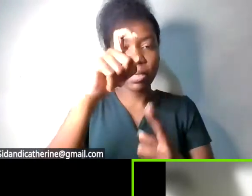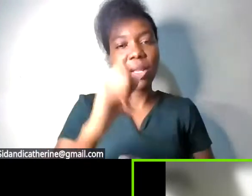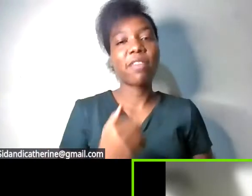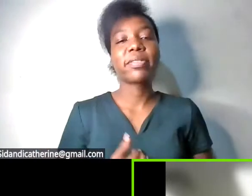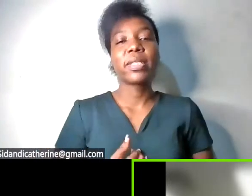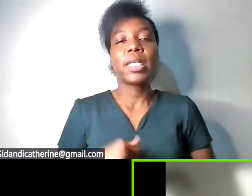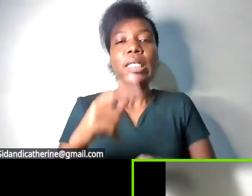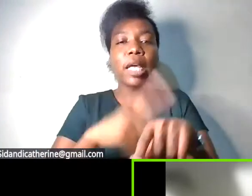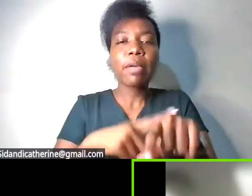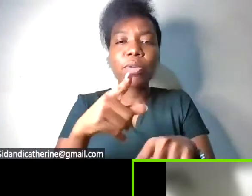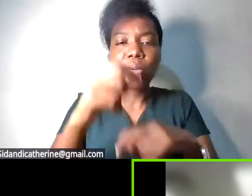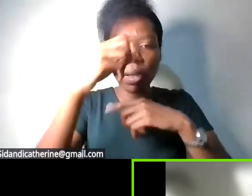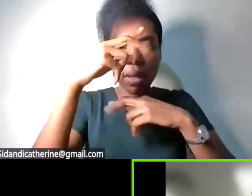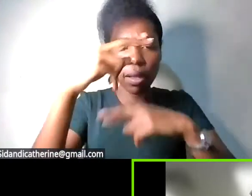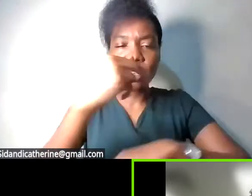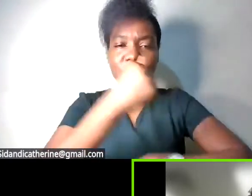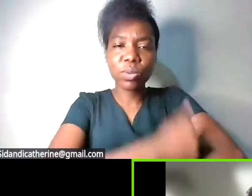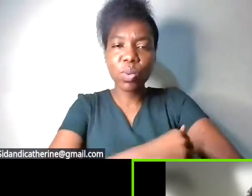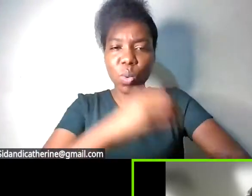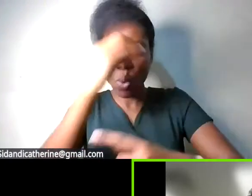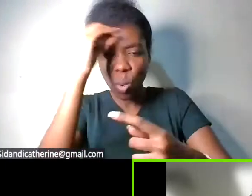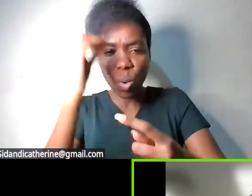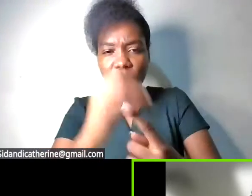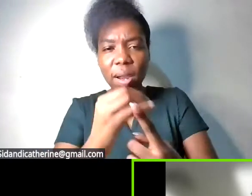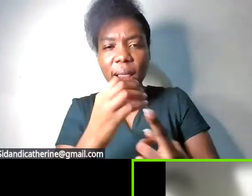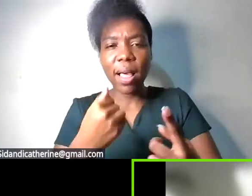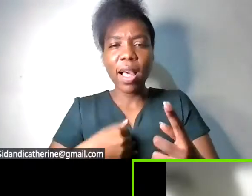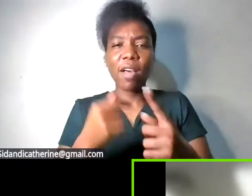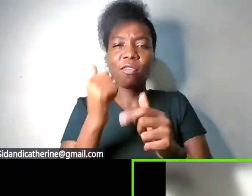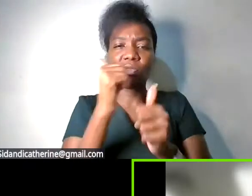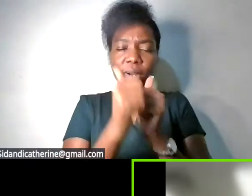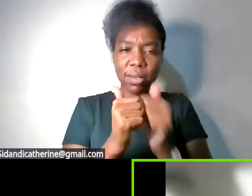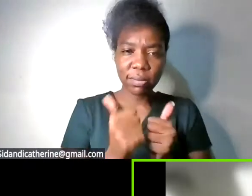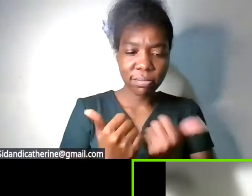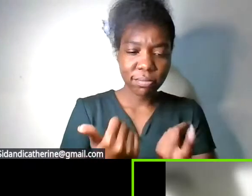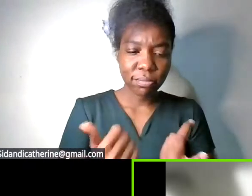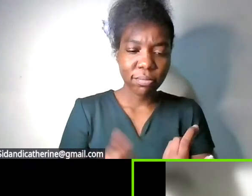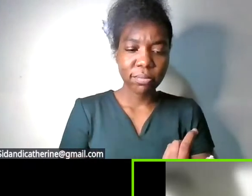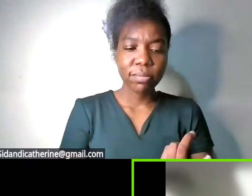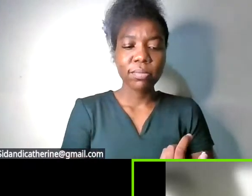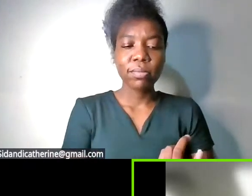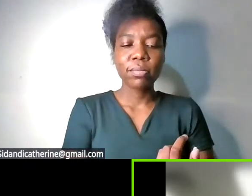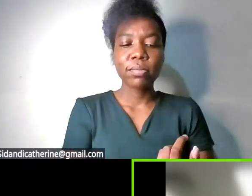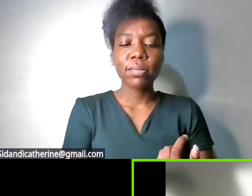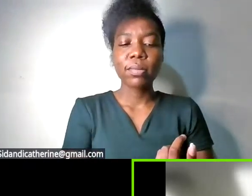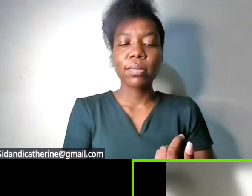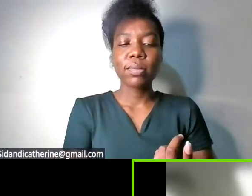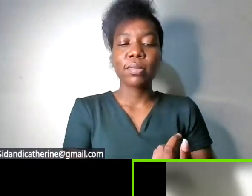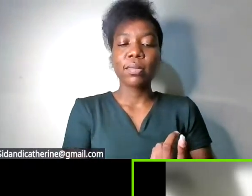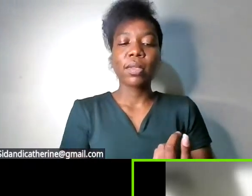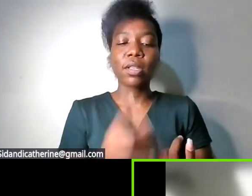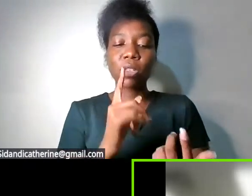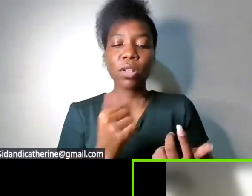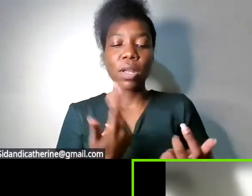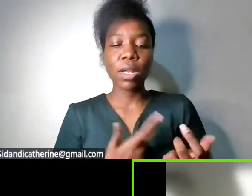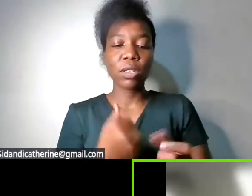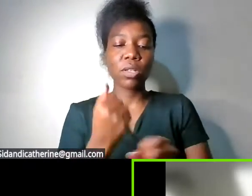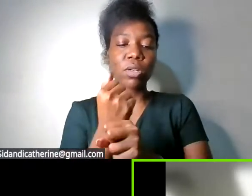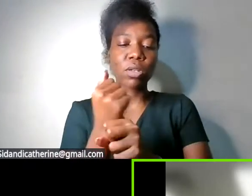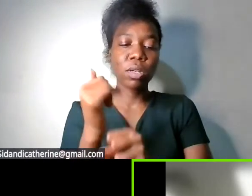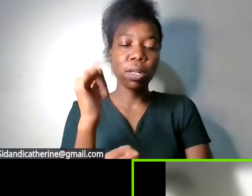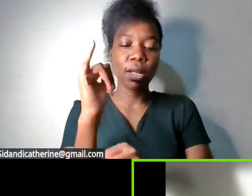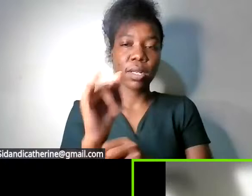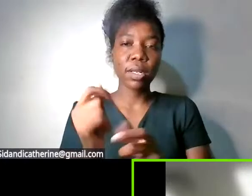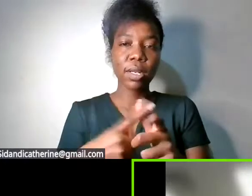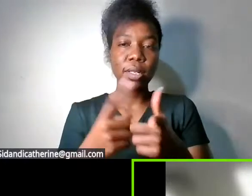your goal? If you're taking university, what is your goal after? This is the entire point of this talk today. And I want to make sure that you know you have the